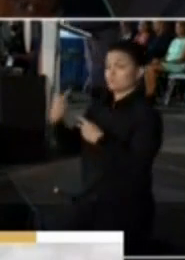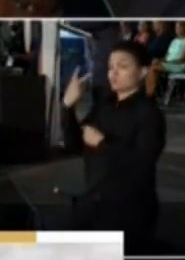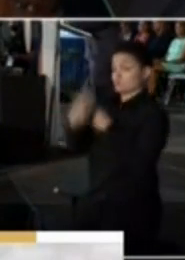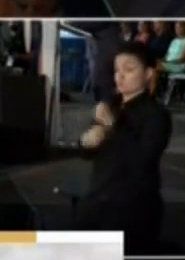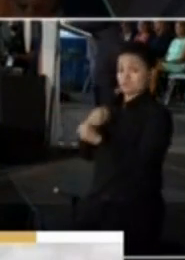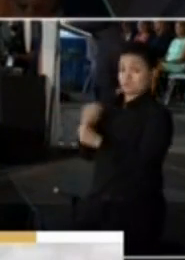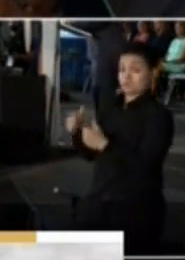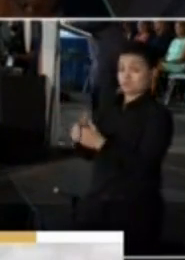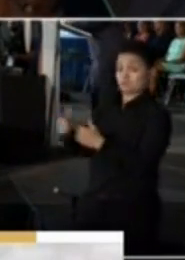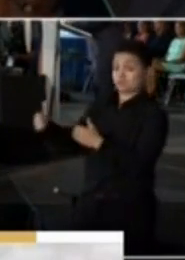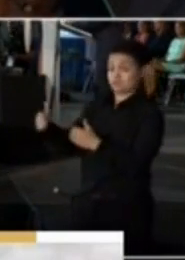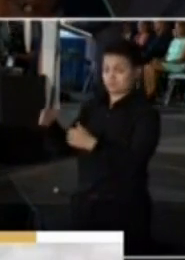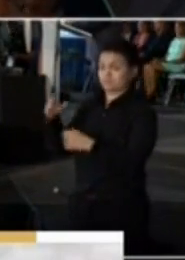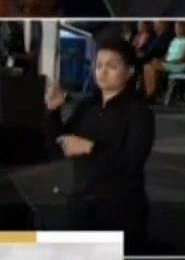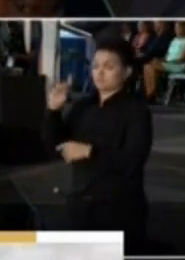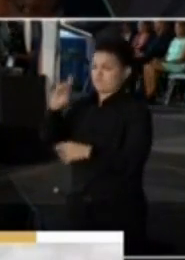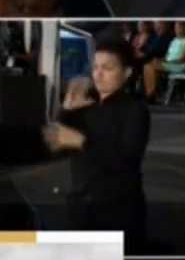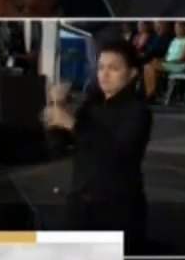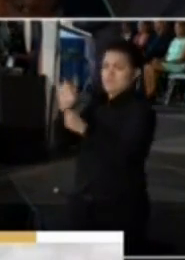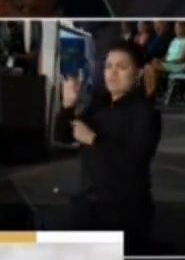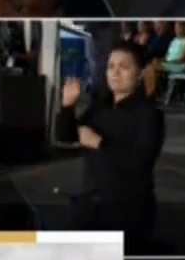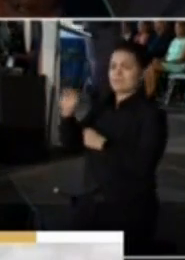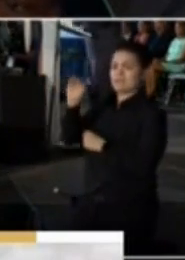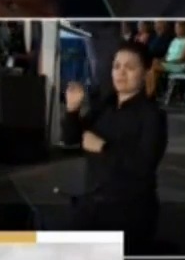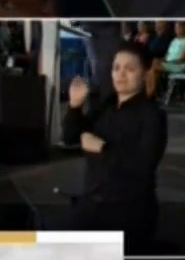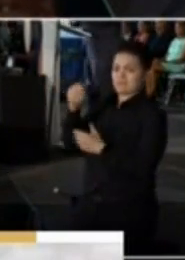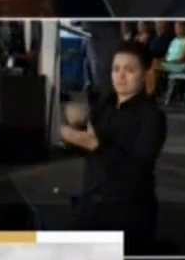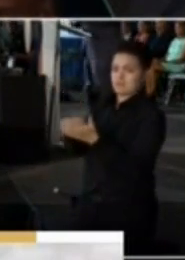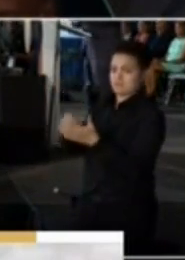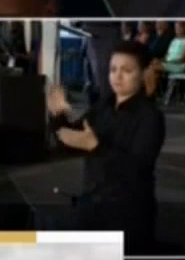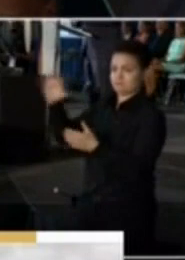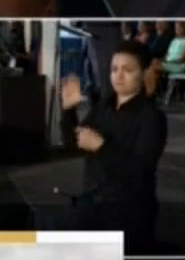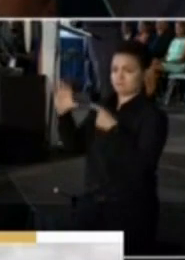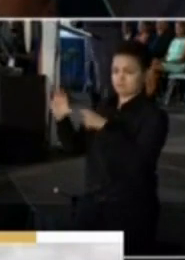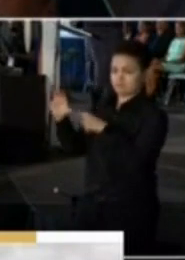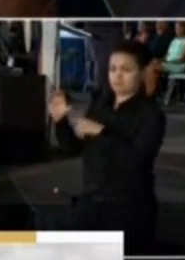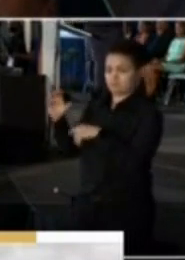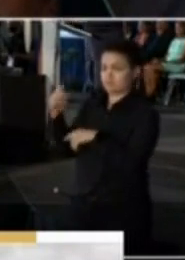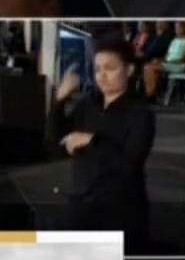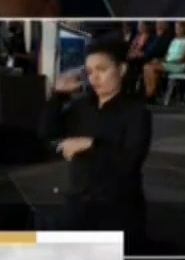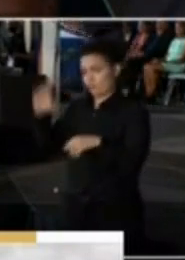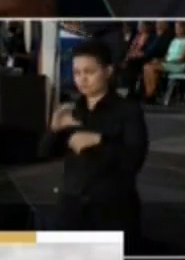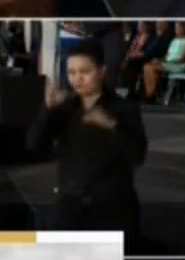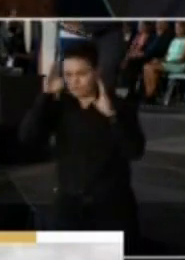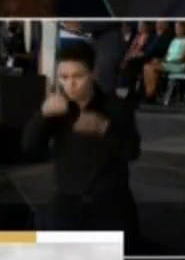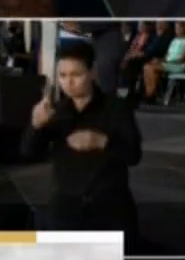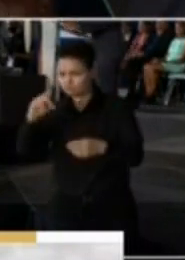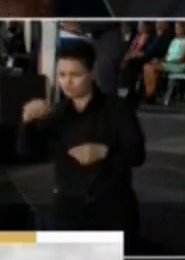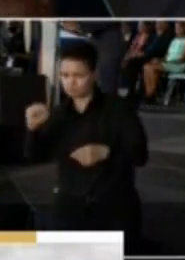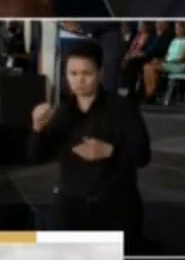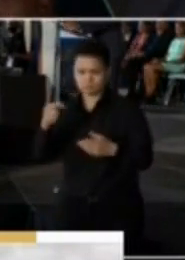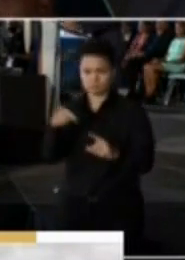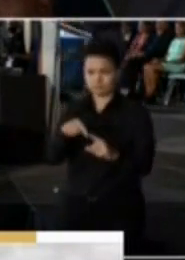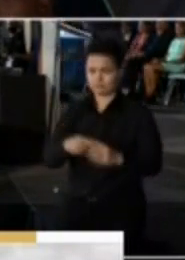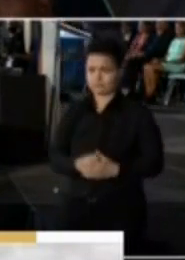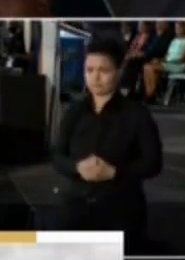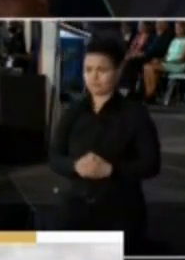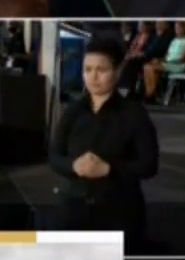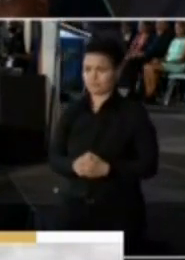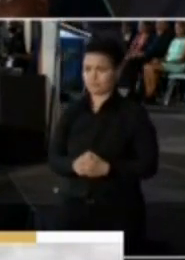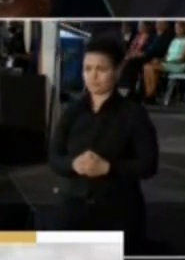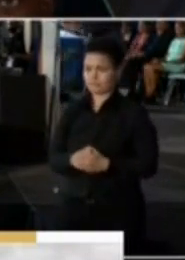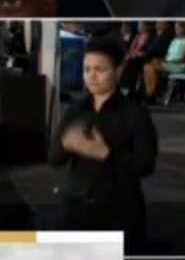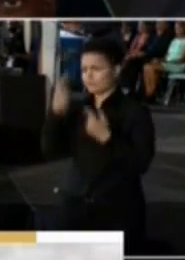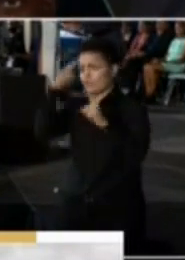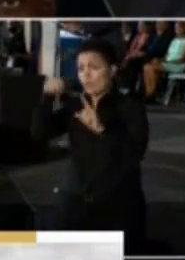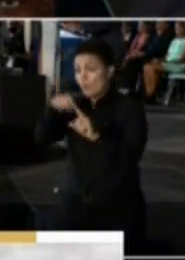National Opiate Settlement. I want you to know I am committed to seeing these dollars directed towards supporting service providers and improving